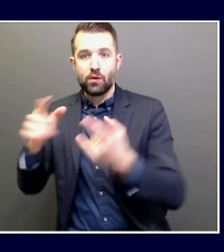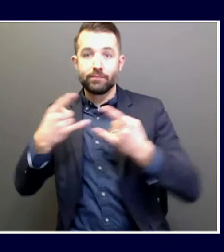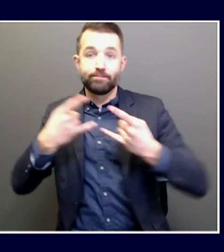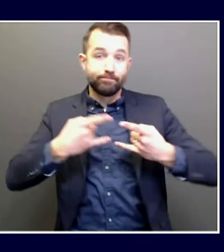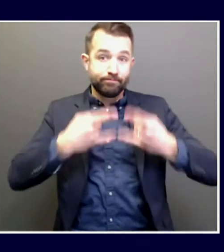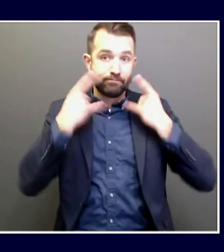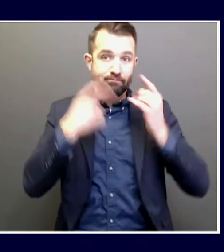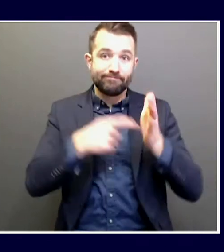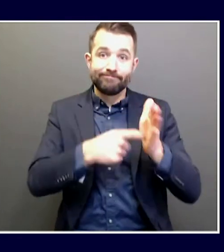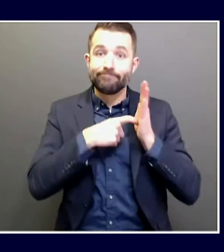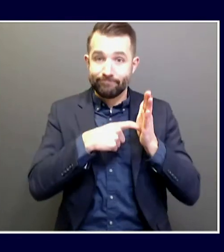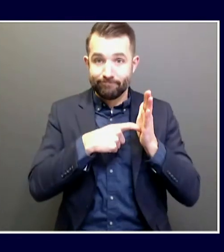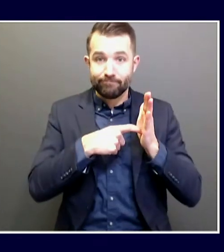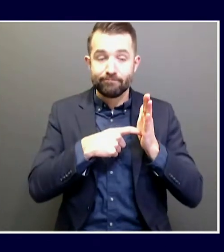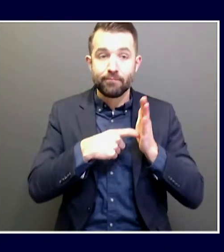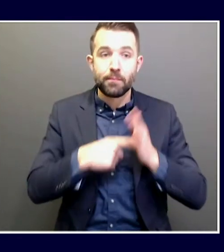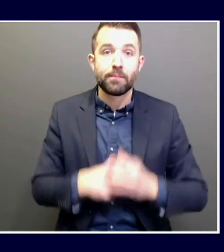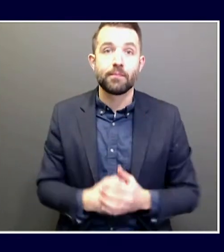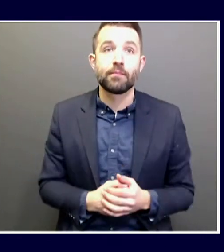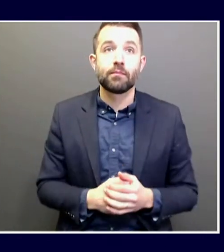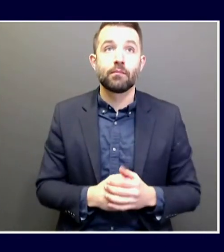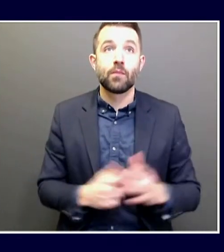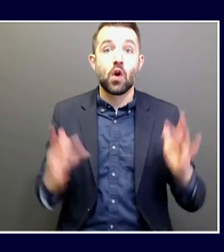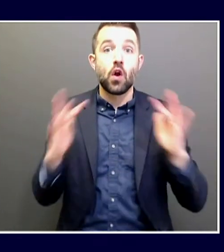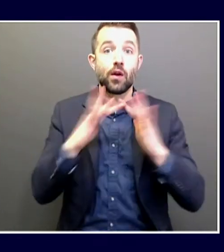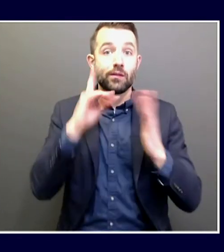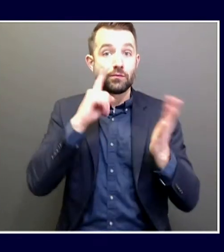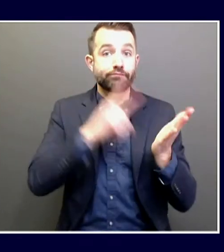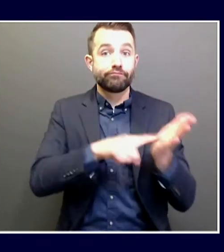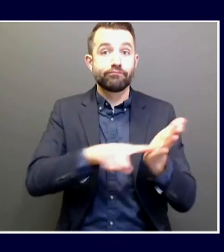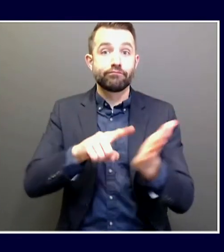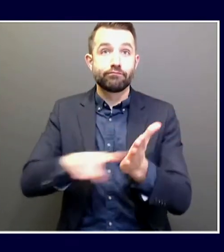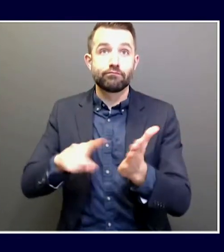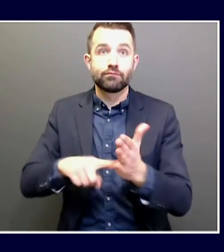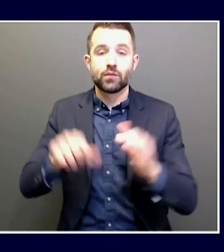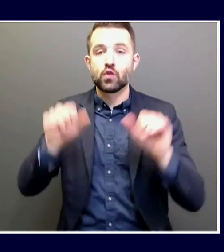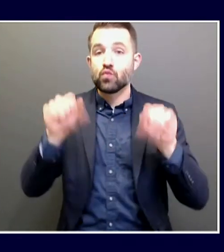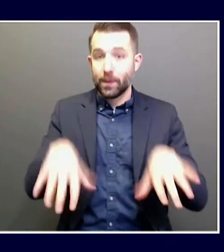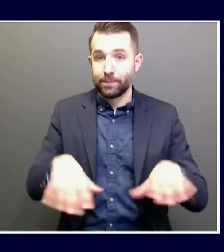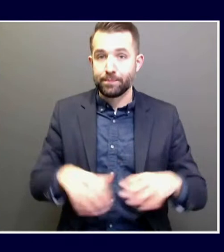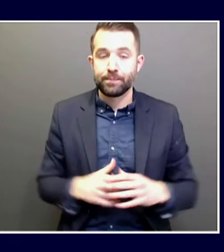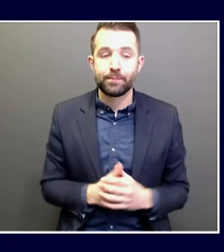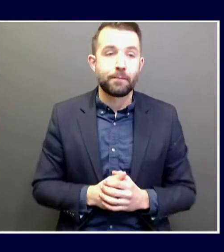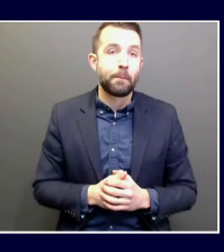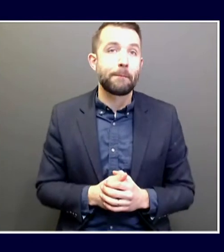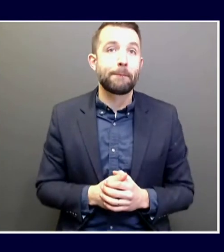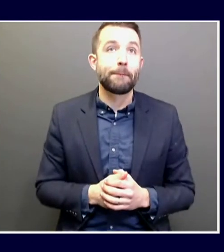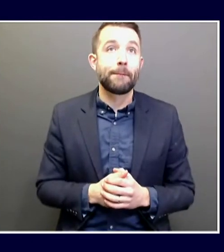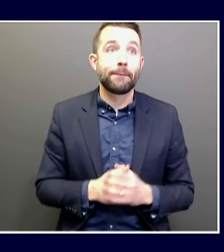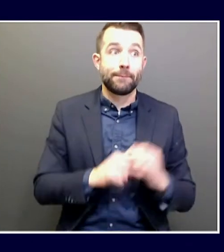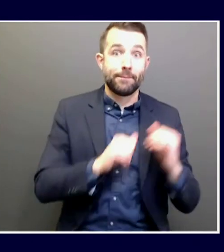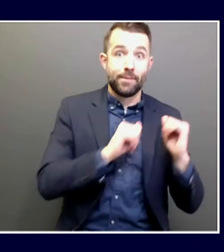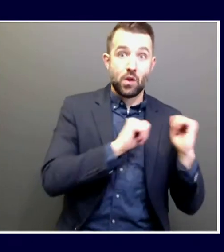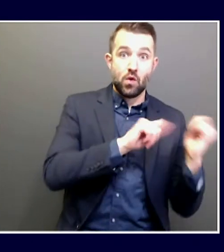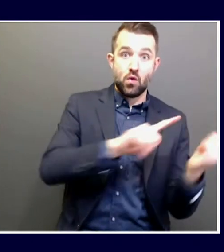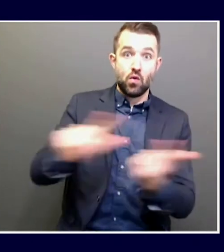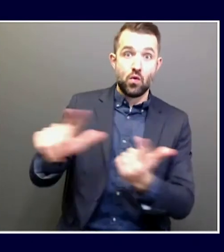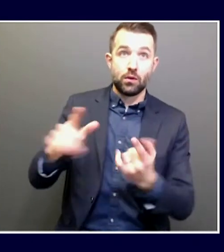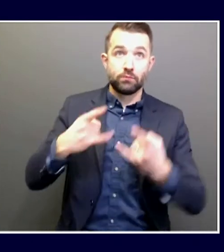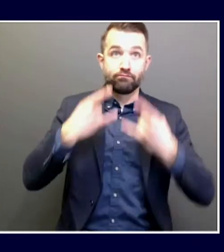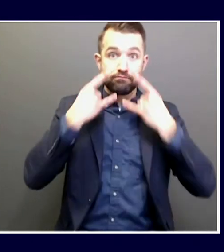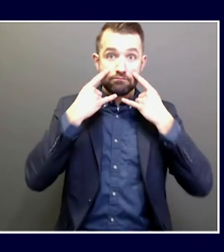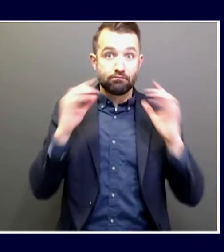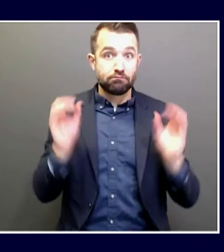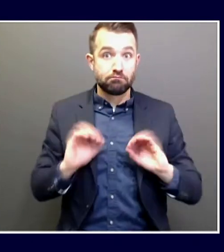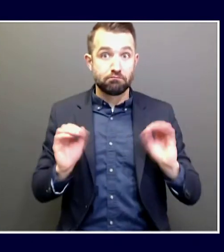suspend contact tracing. The masking piece is important because we want kids to be in school, but we want them to be in